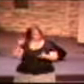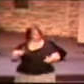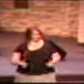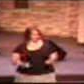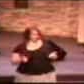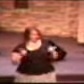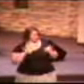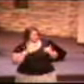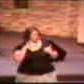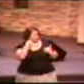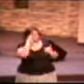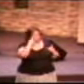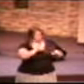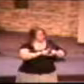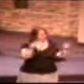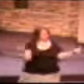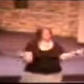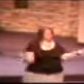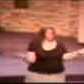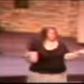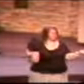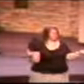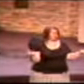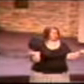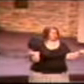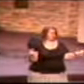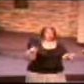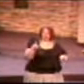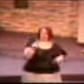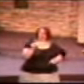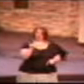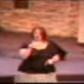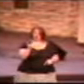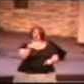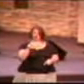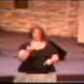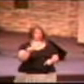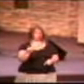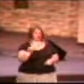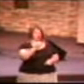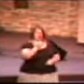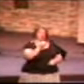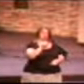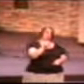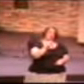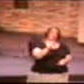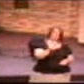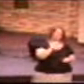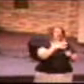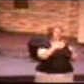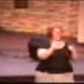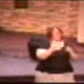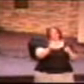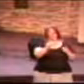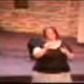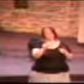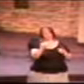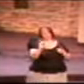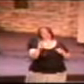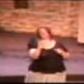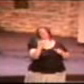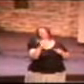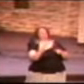because there's a difference in being loyal and being allegiant now you may think that's semantics but I'd like to argue that it's not